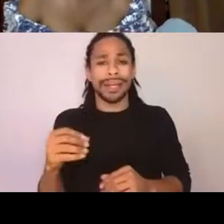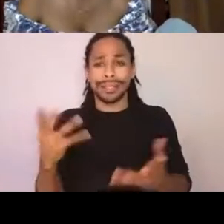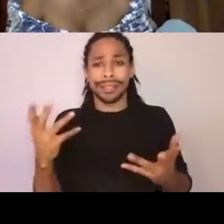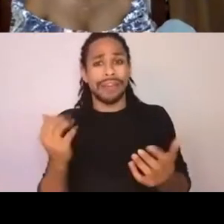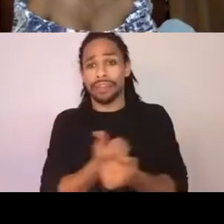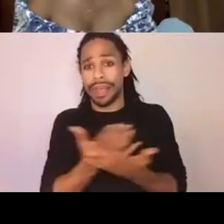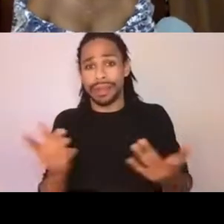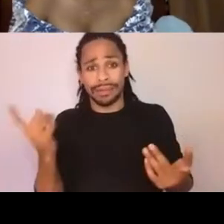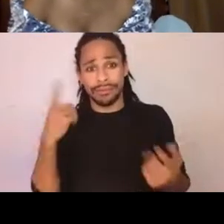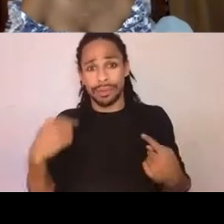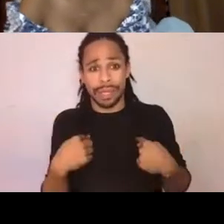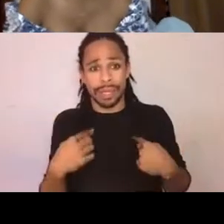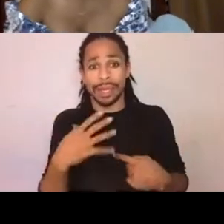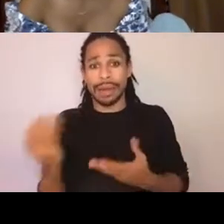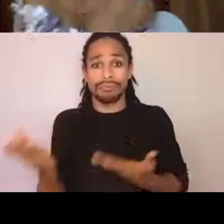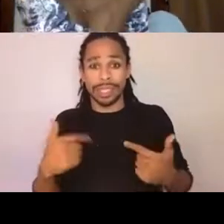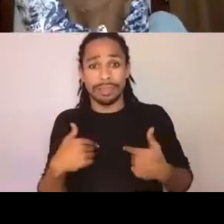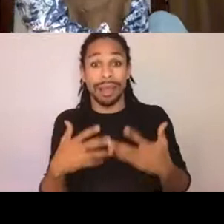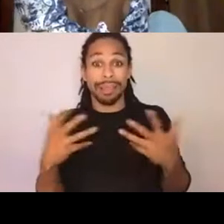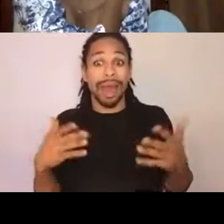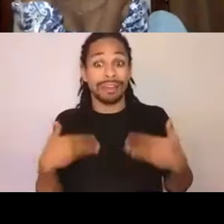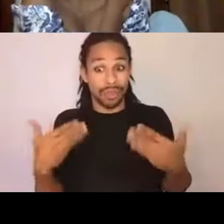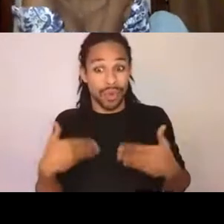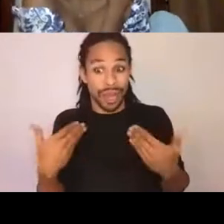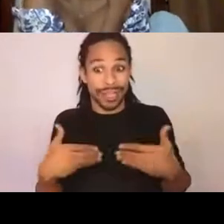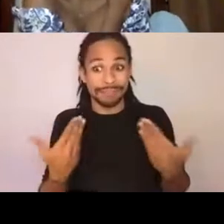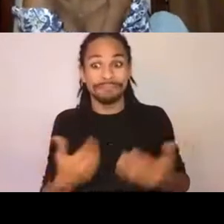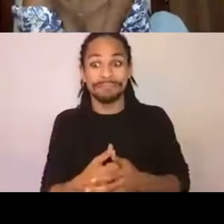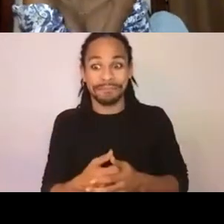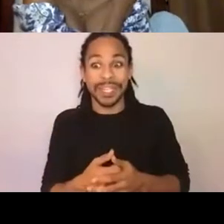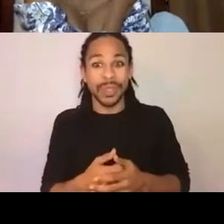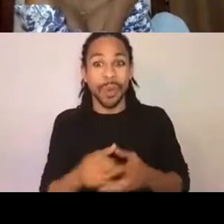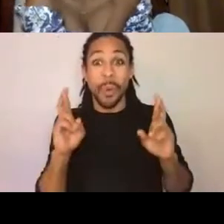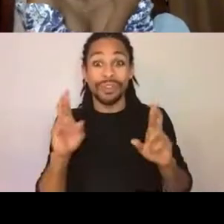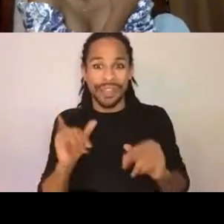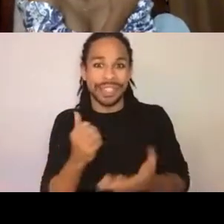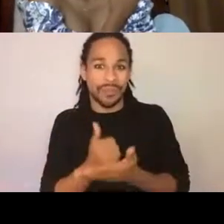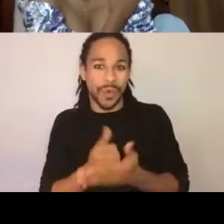me and brings me quite a lot of joy. So hopefully that's helpful.